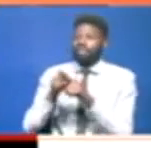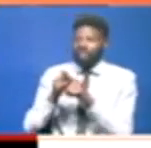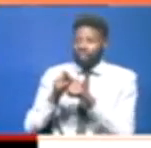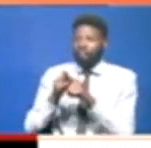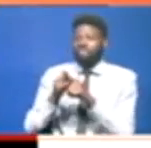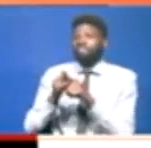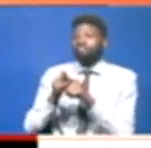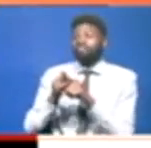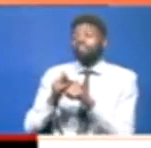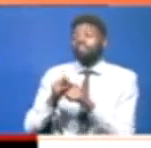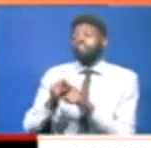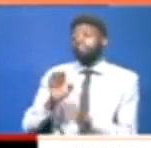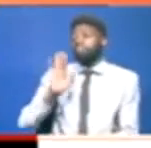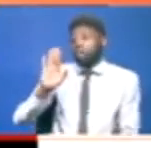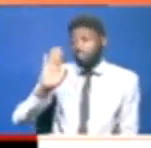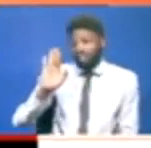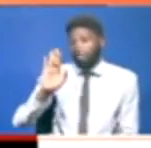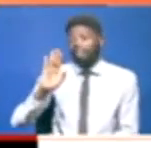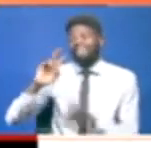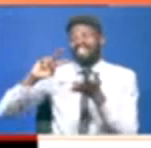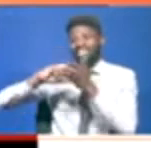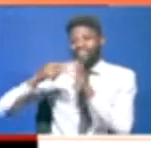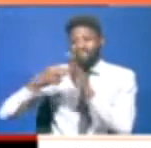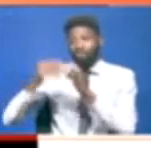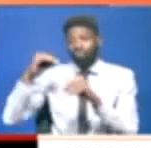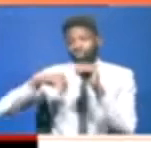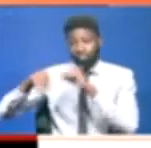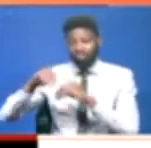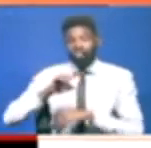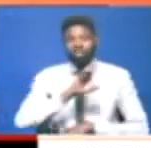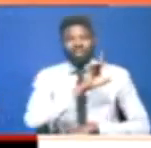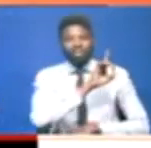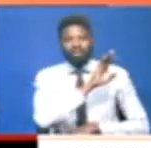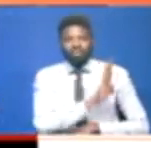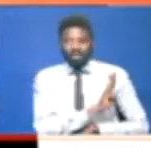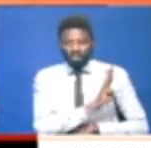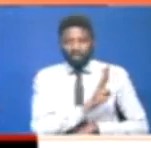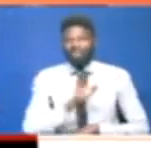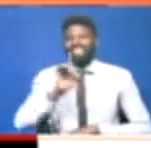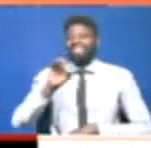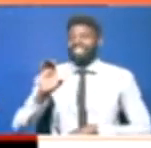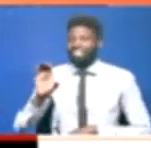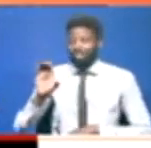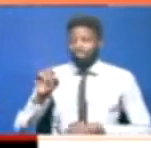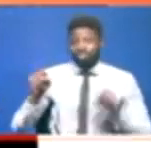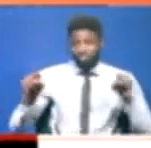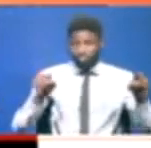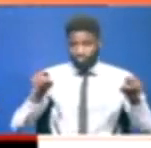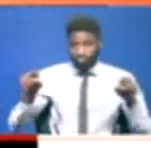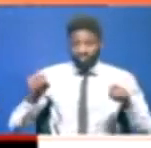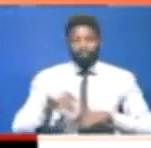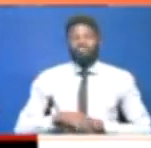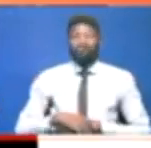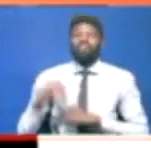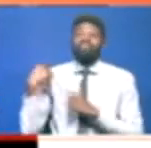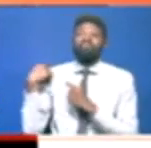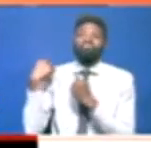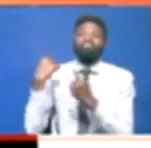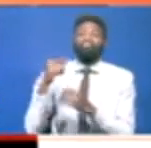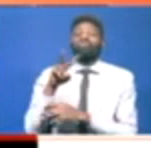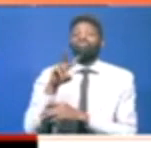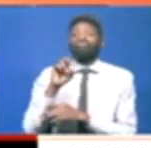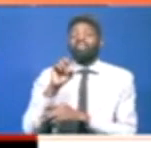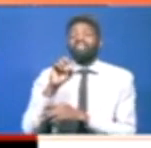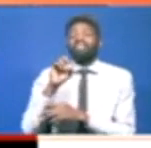the DC. So what has been happening from the last 20 years, Now there is that transformation into the